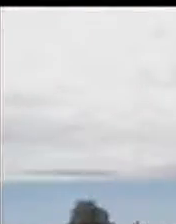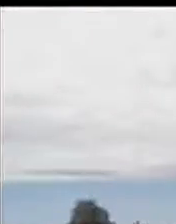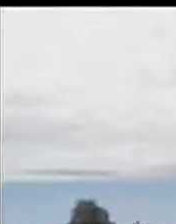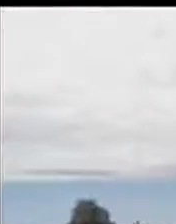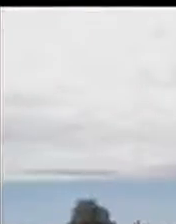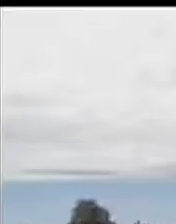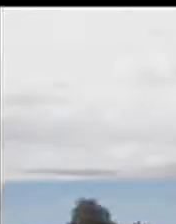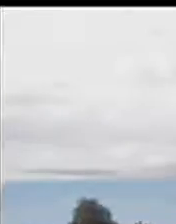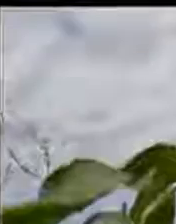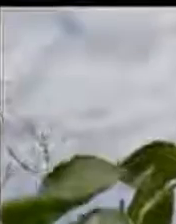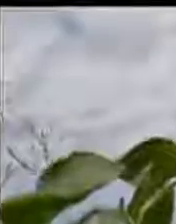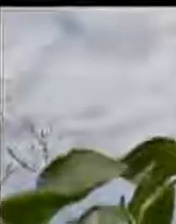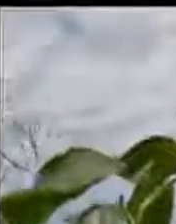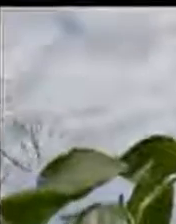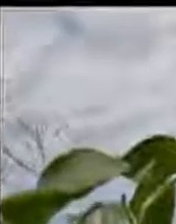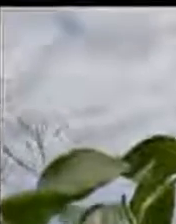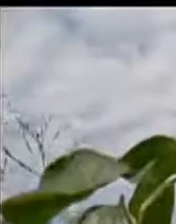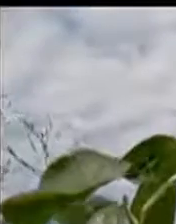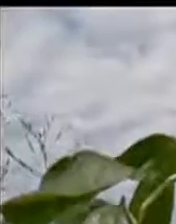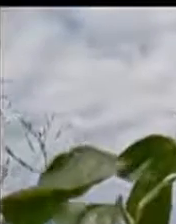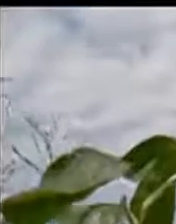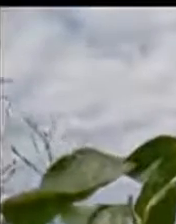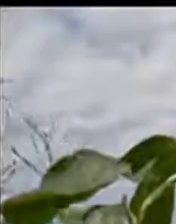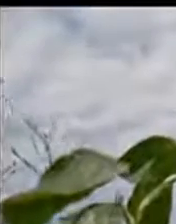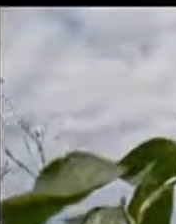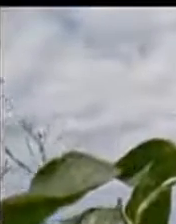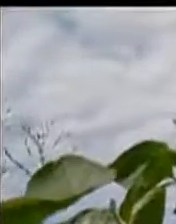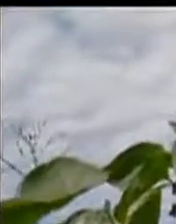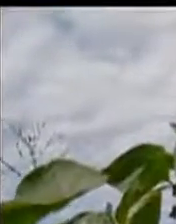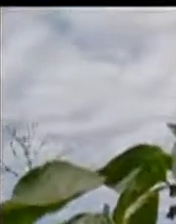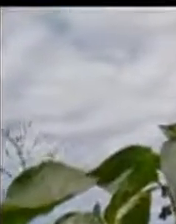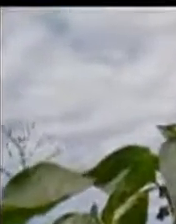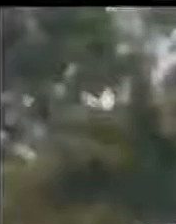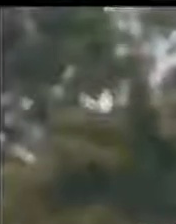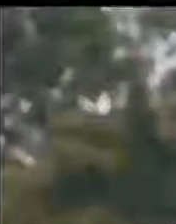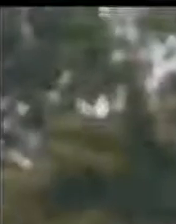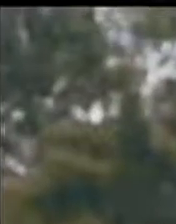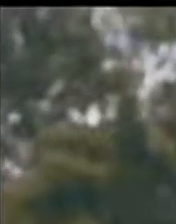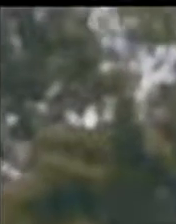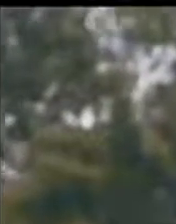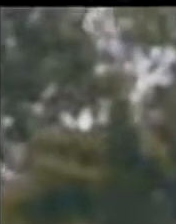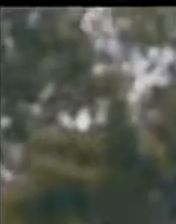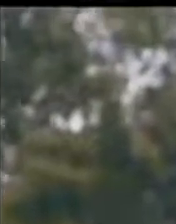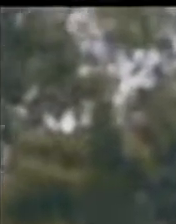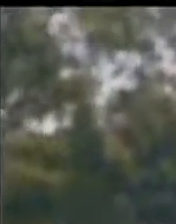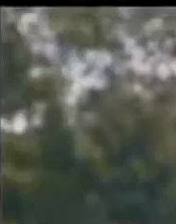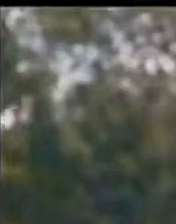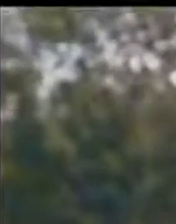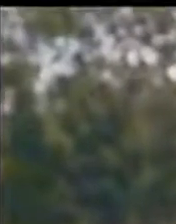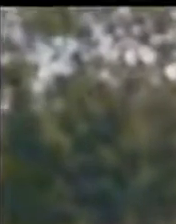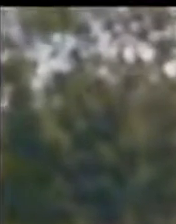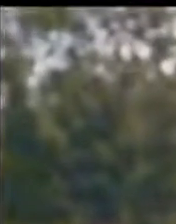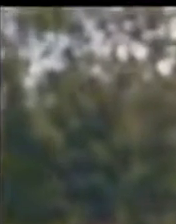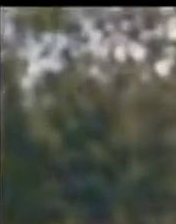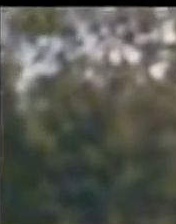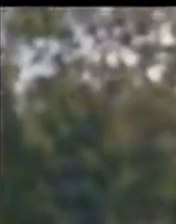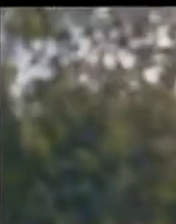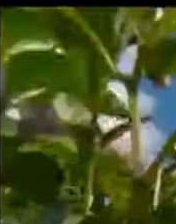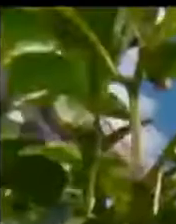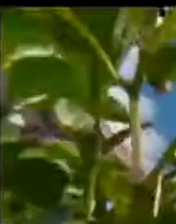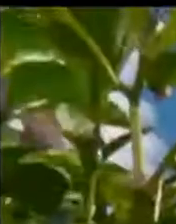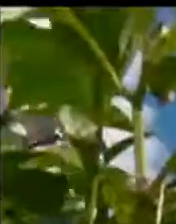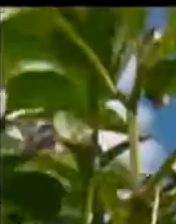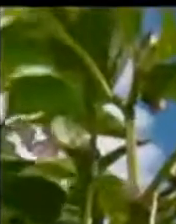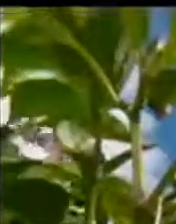Maria Machambi, who is not HIV positive, is learning to create her own garden with more than 6,000 other families in the